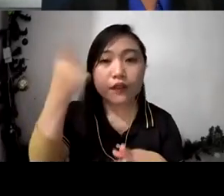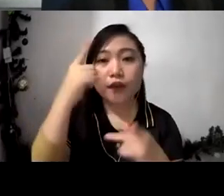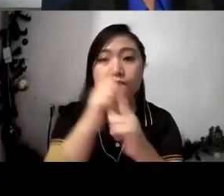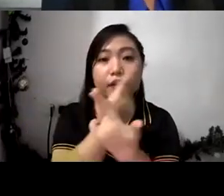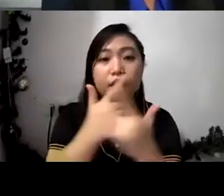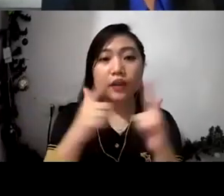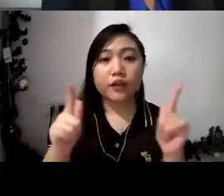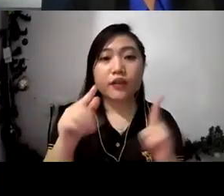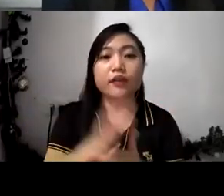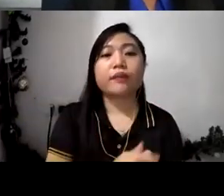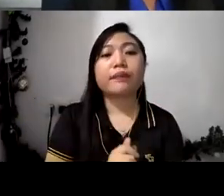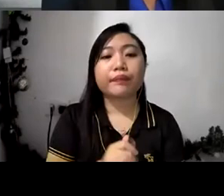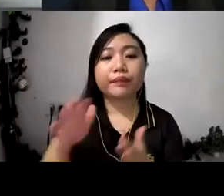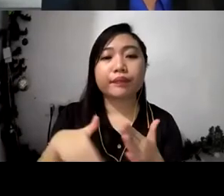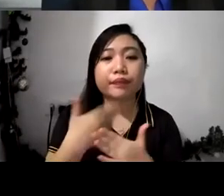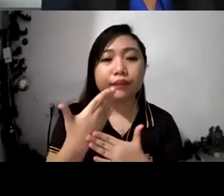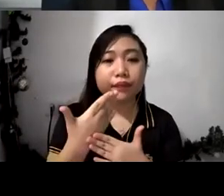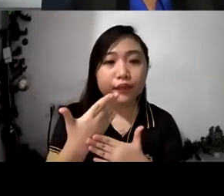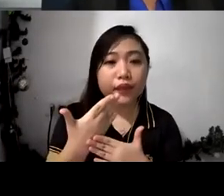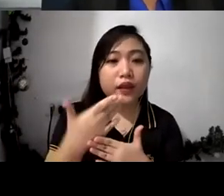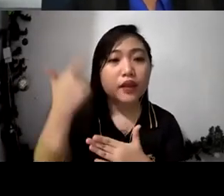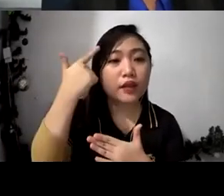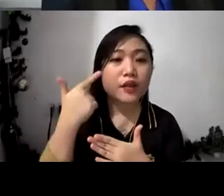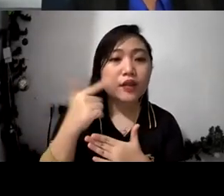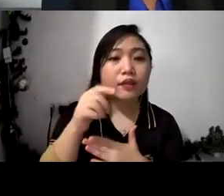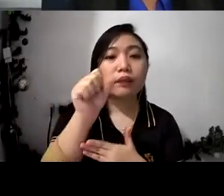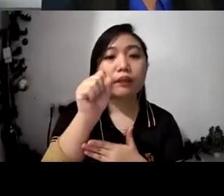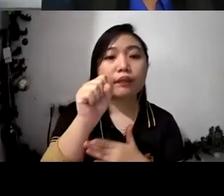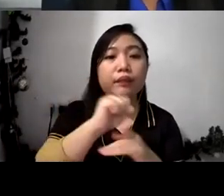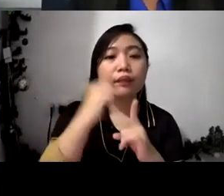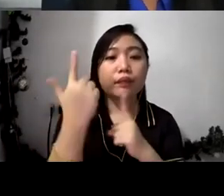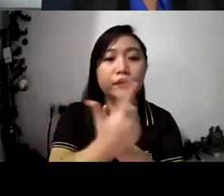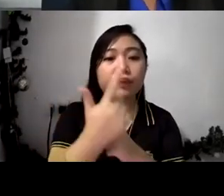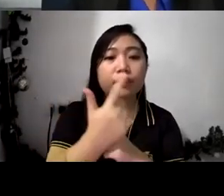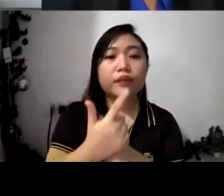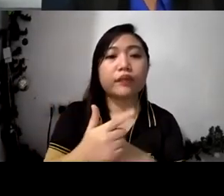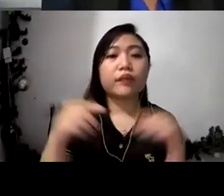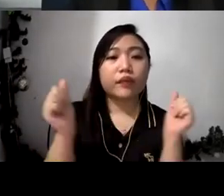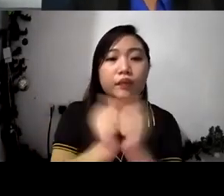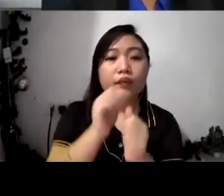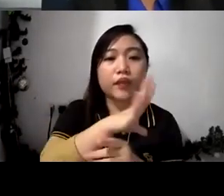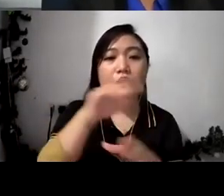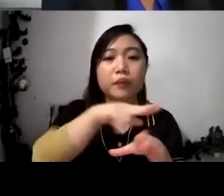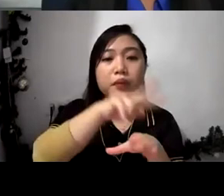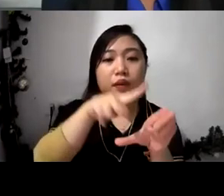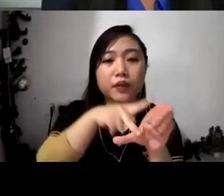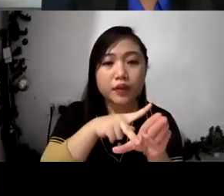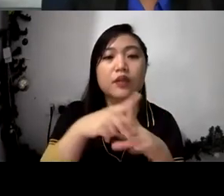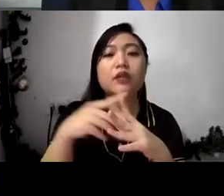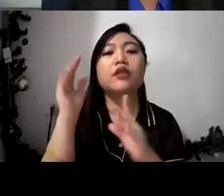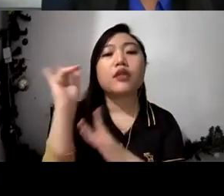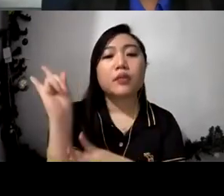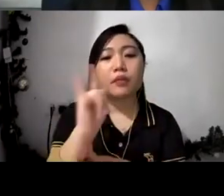Cruz, Gender, Social Inclusion, and Participatory Media Consultant. Tomorrow, we will have